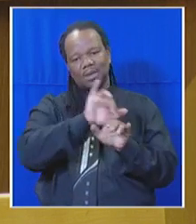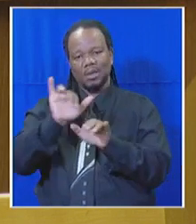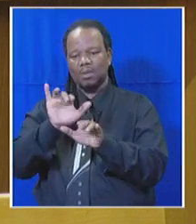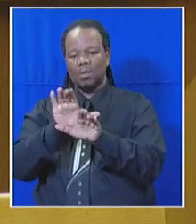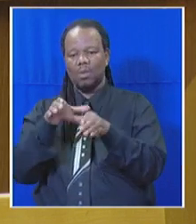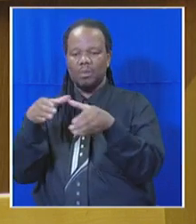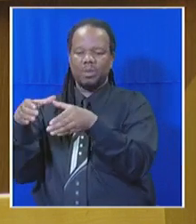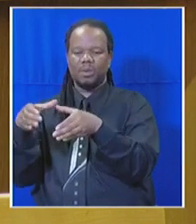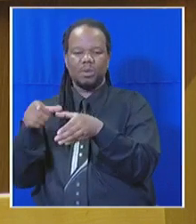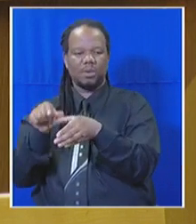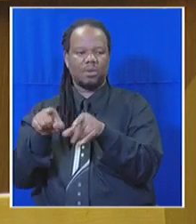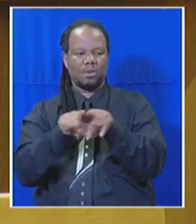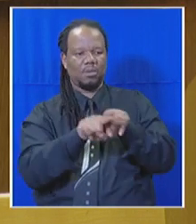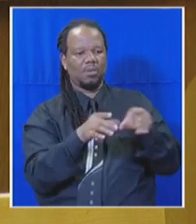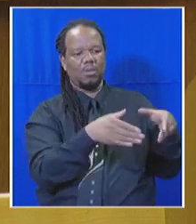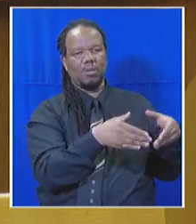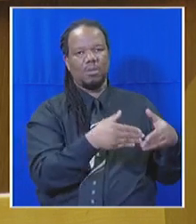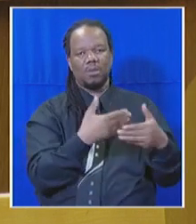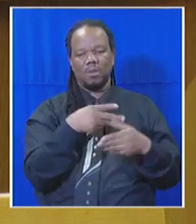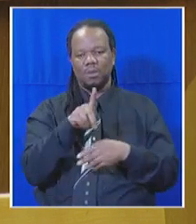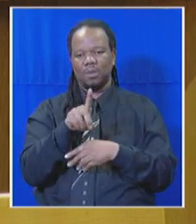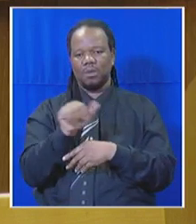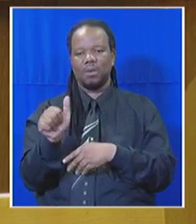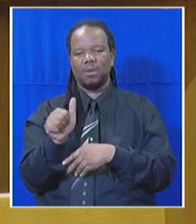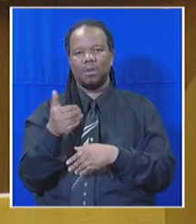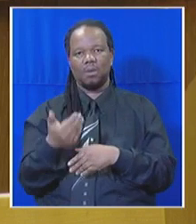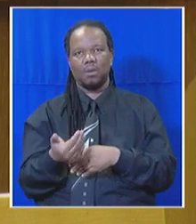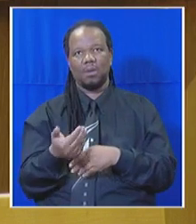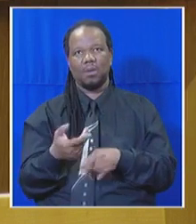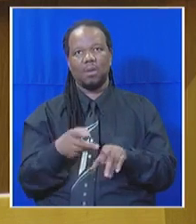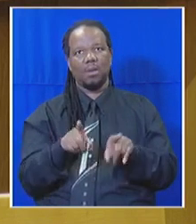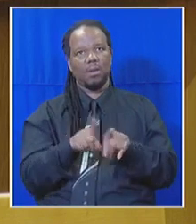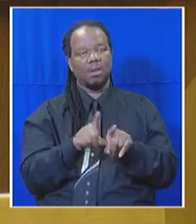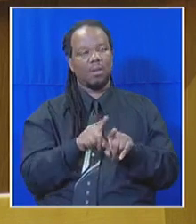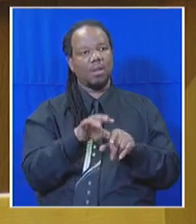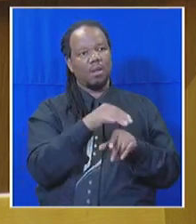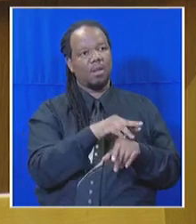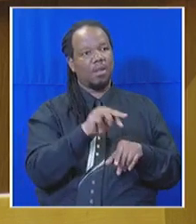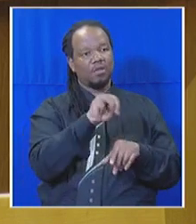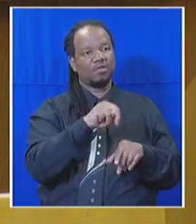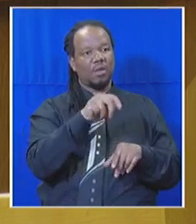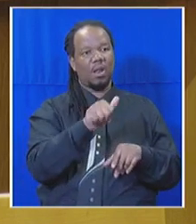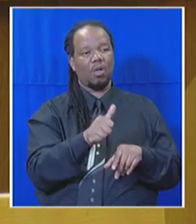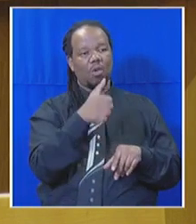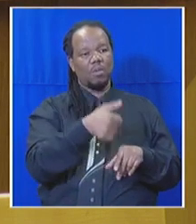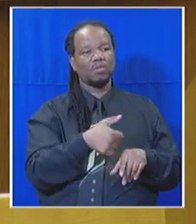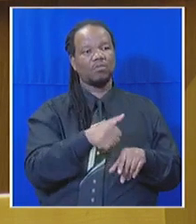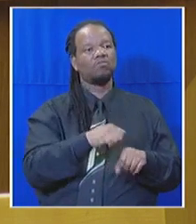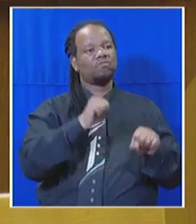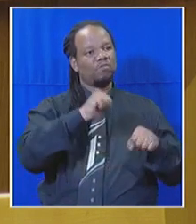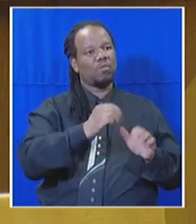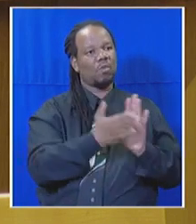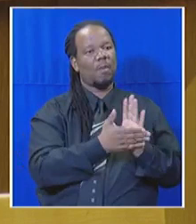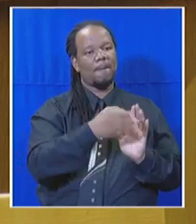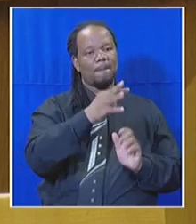properly dealt with. The Democratic Alliance notes with approval that a National Commissioner has been permanently appointed and congratulates Mr. Modise